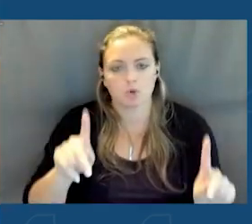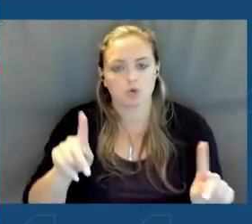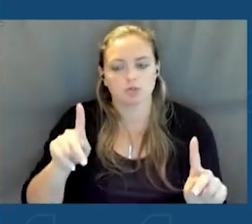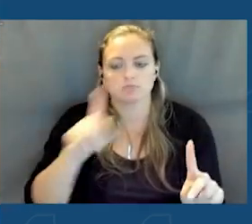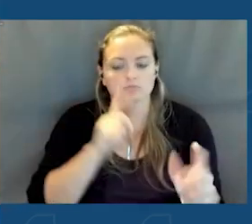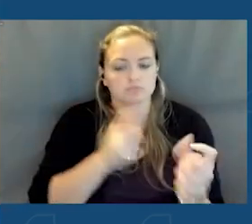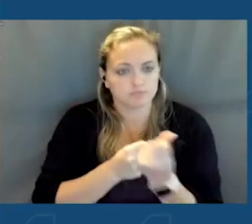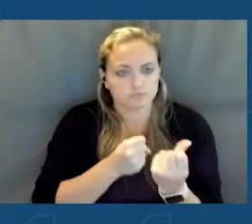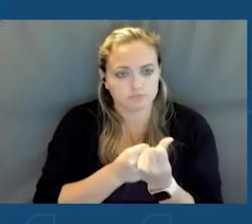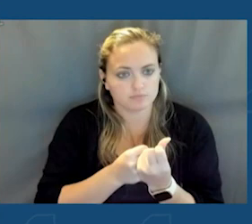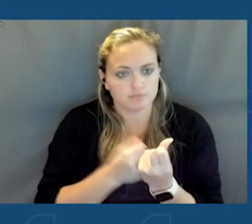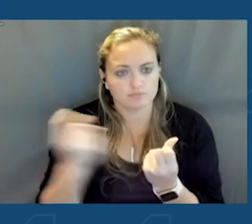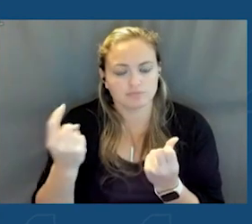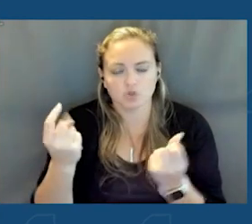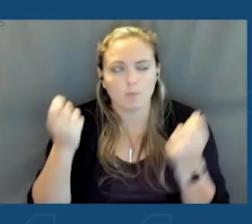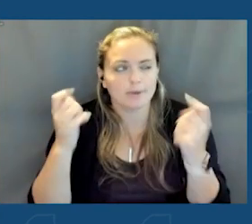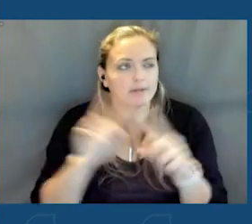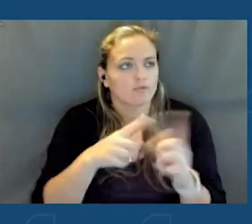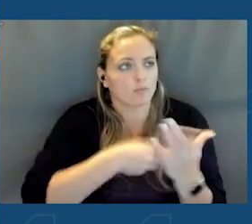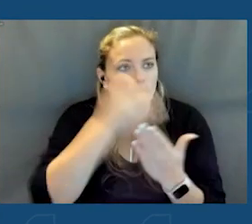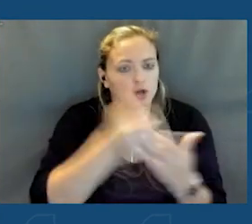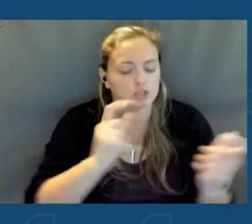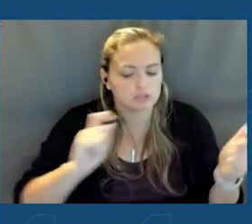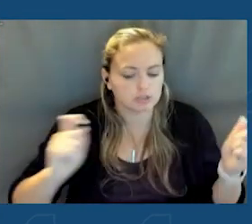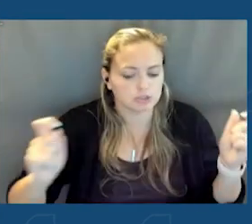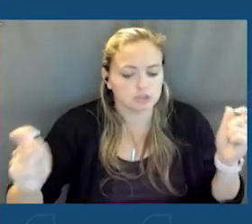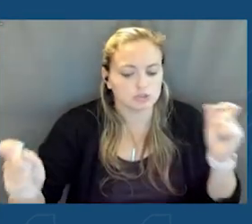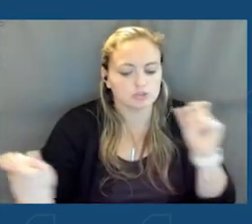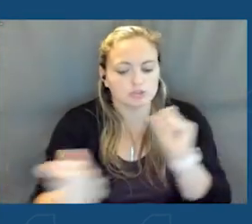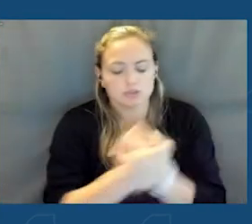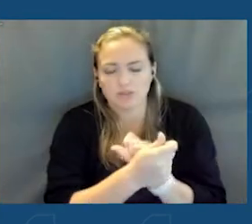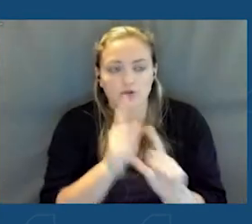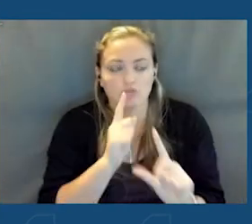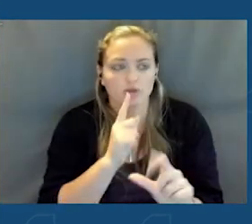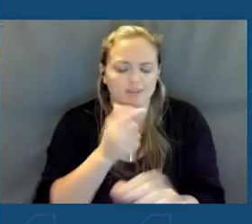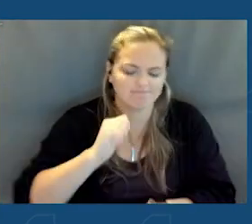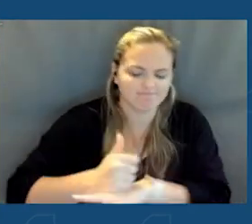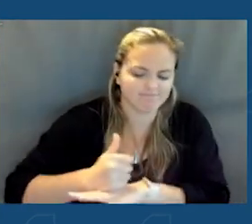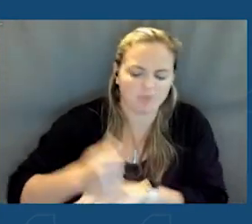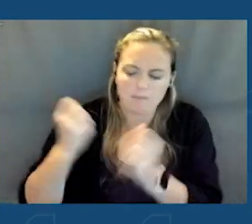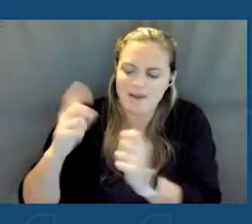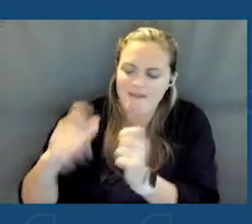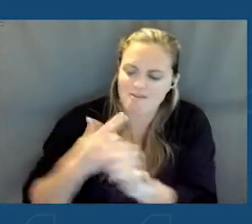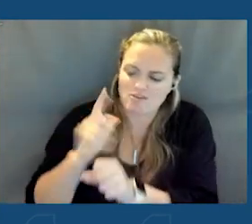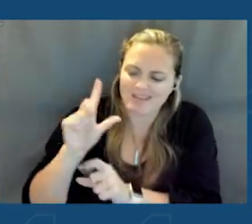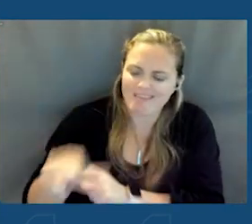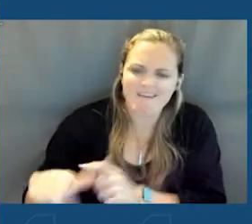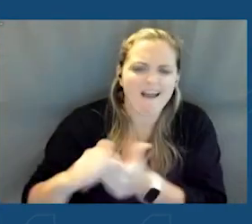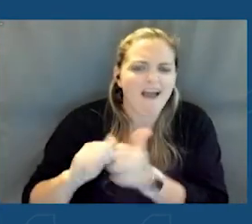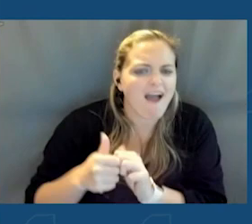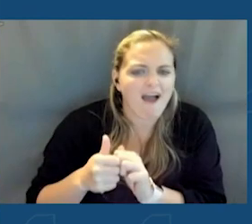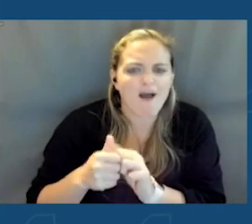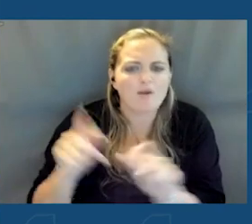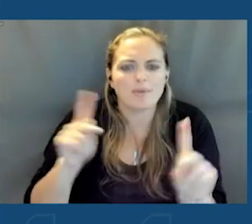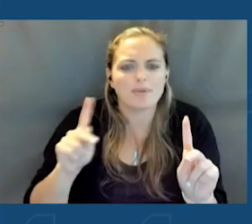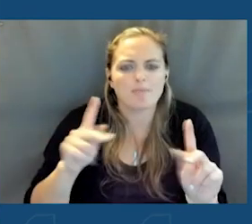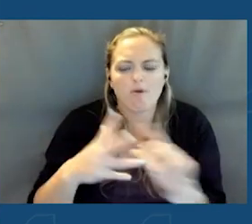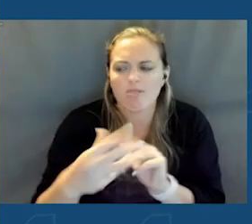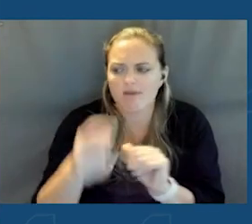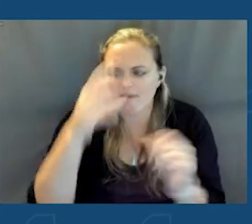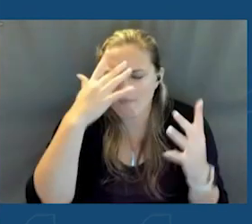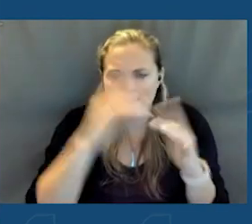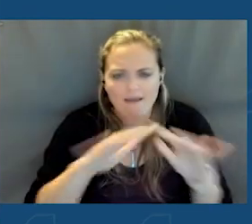many of the transformative projects that are legacy-making, that years from now he will say, how did people come out of the pandemic? And we'll